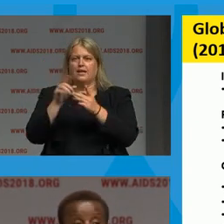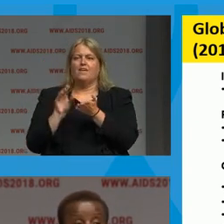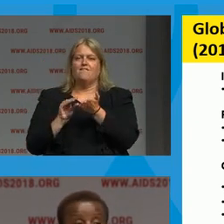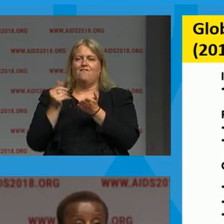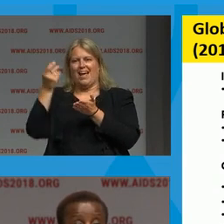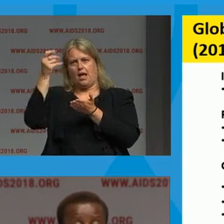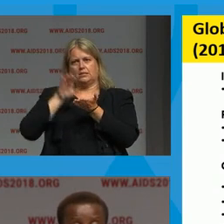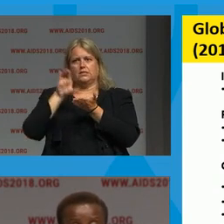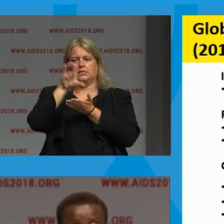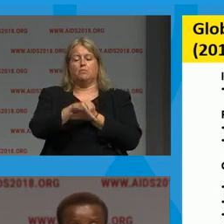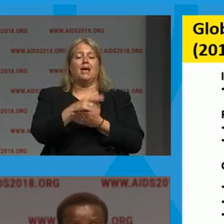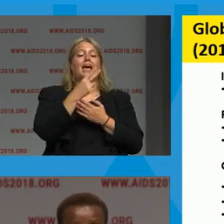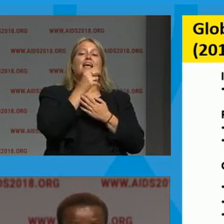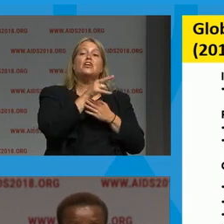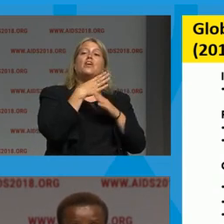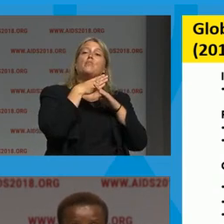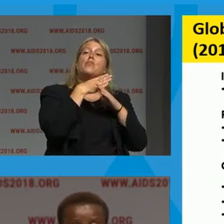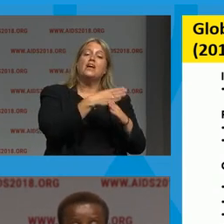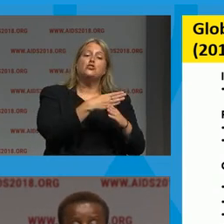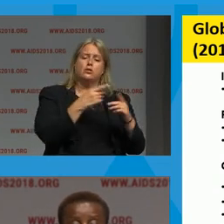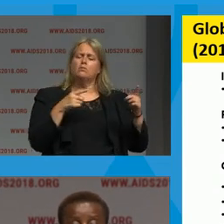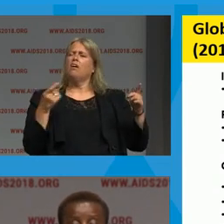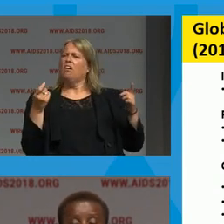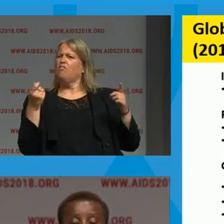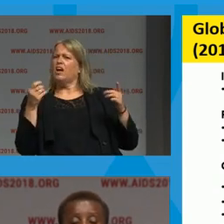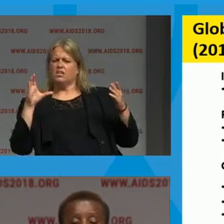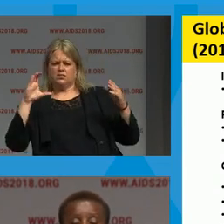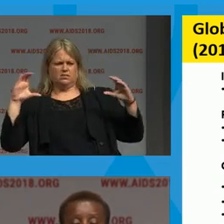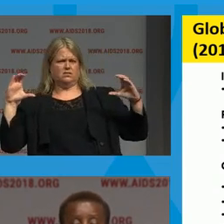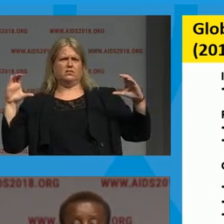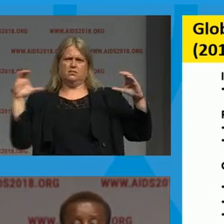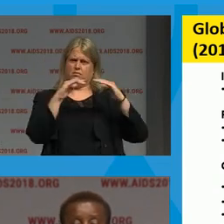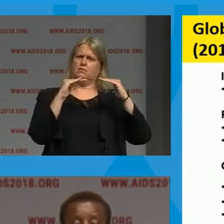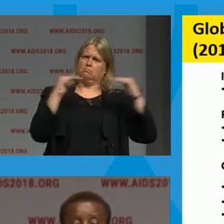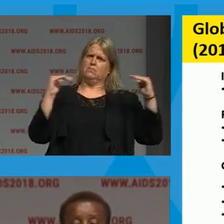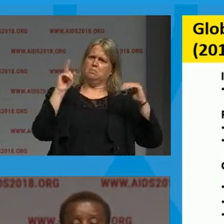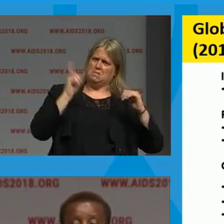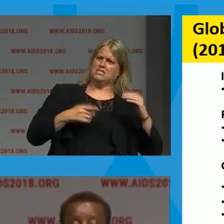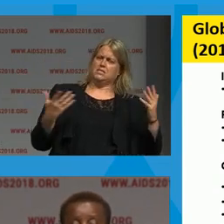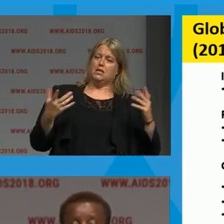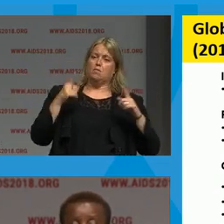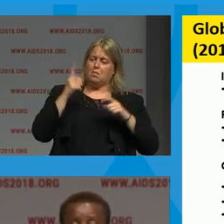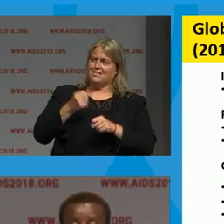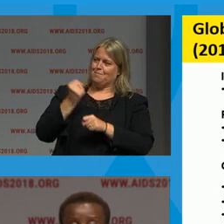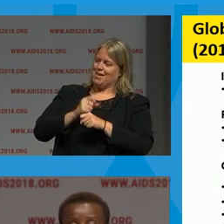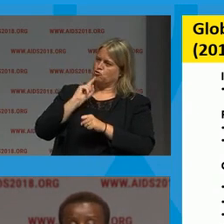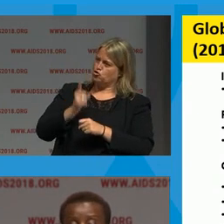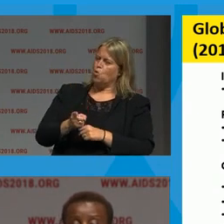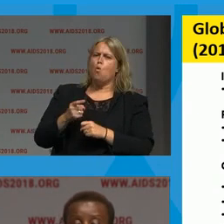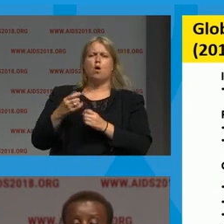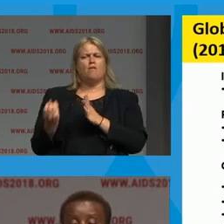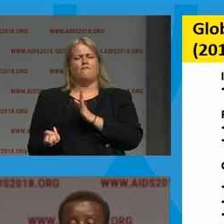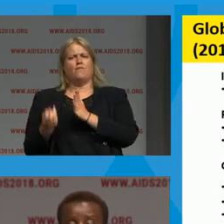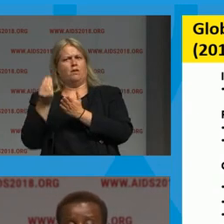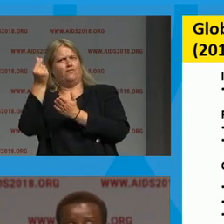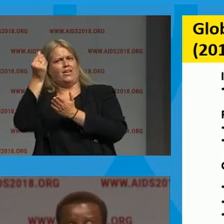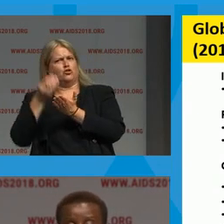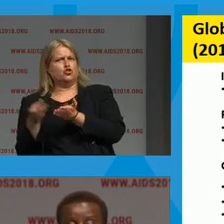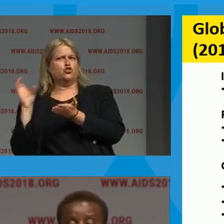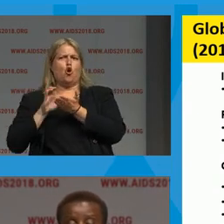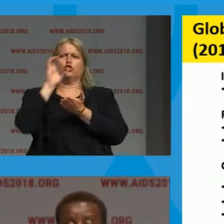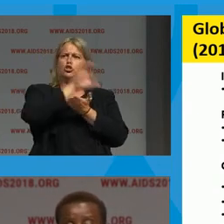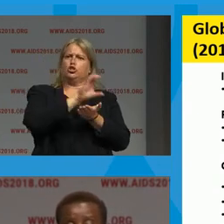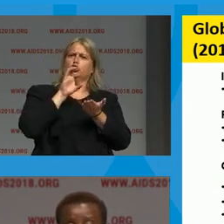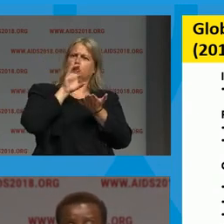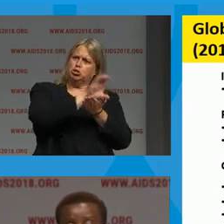HIV prevention without the financing that we require. We must ensure that we allocate resources to HIV prevention budgets.